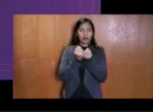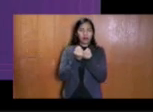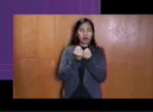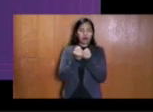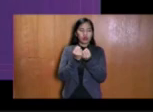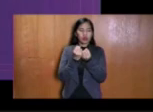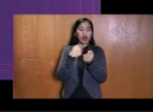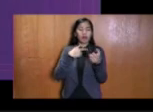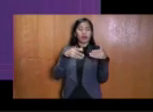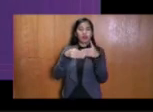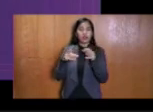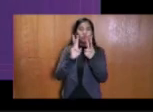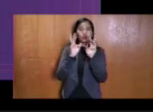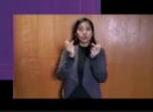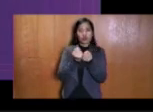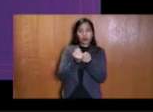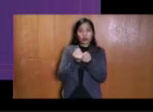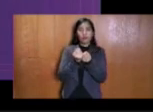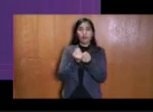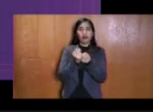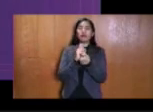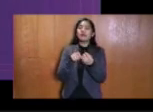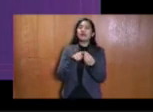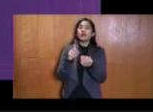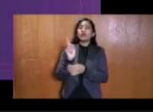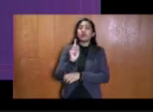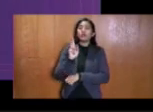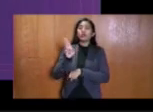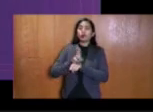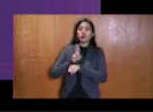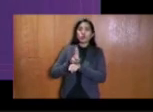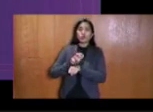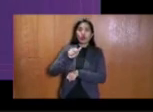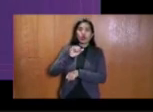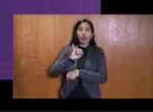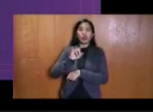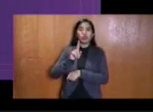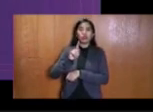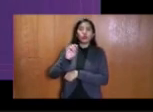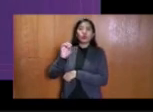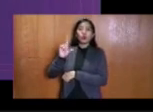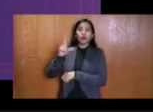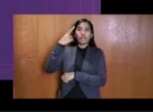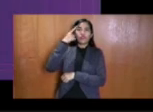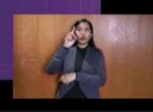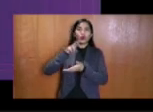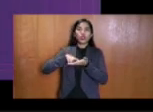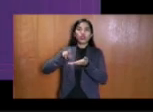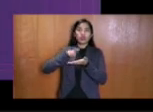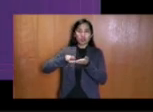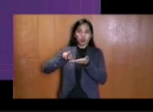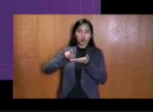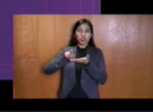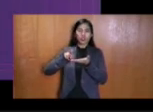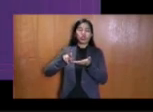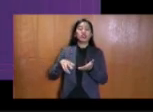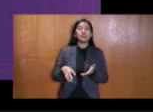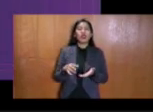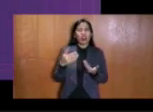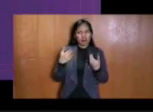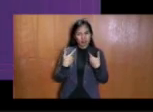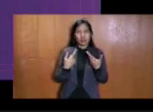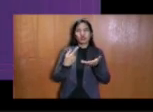workshop in October on the use of AI tools in research. So there's going to be a discussion of